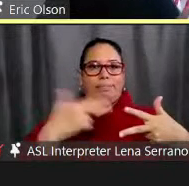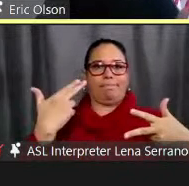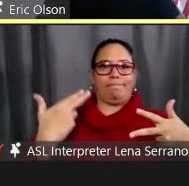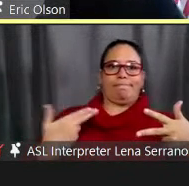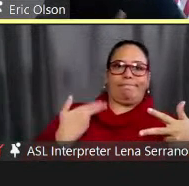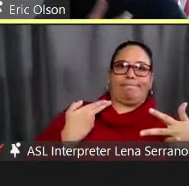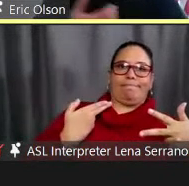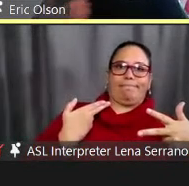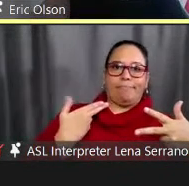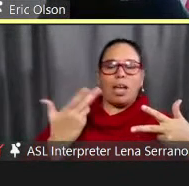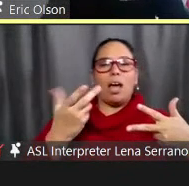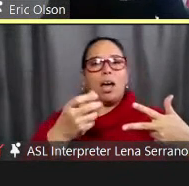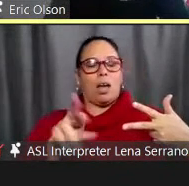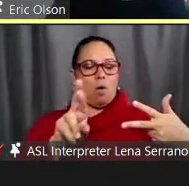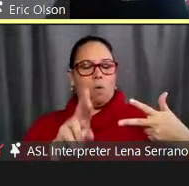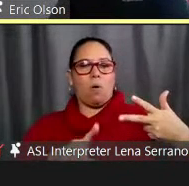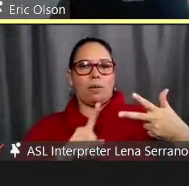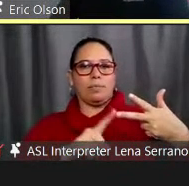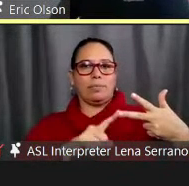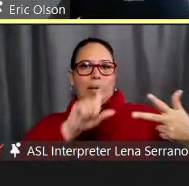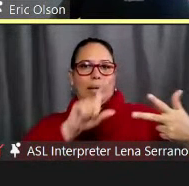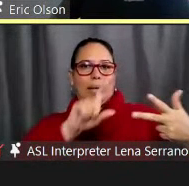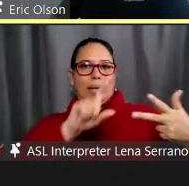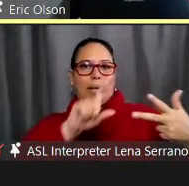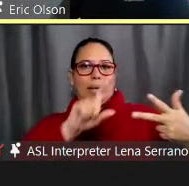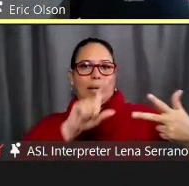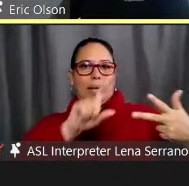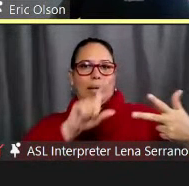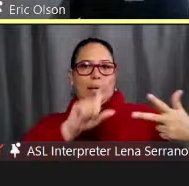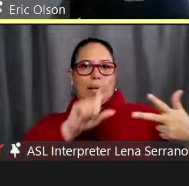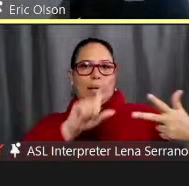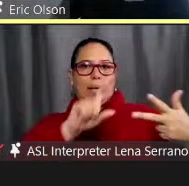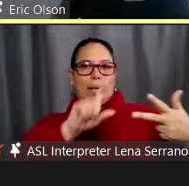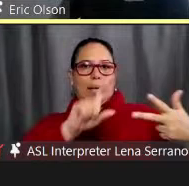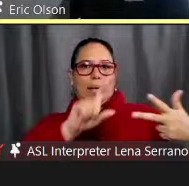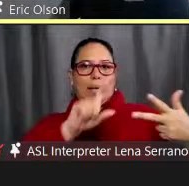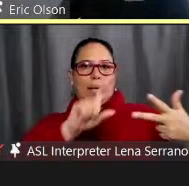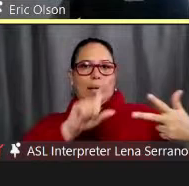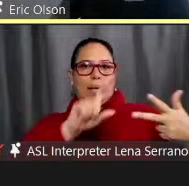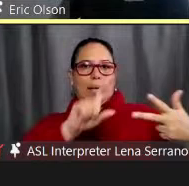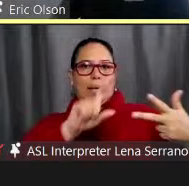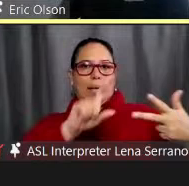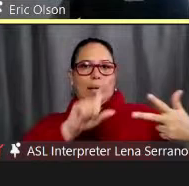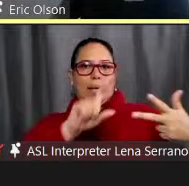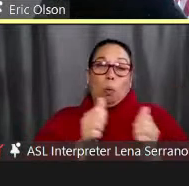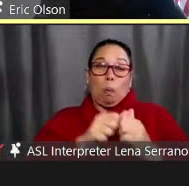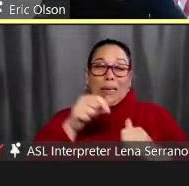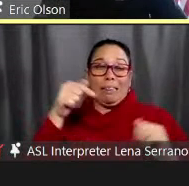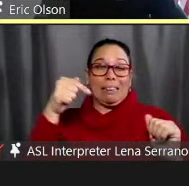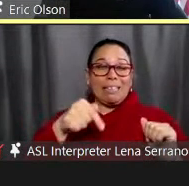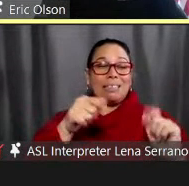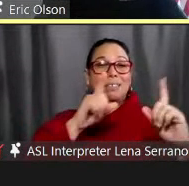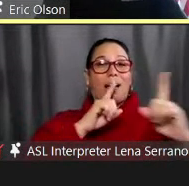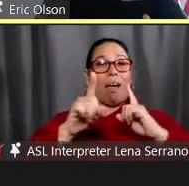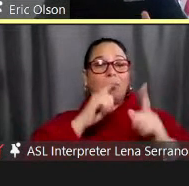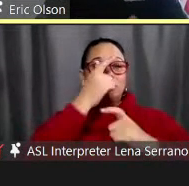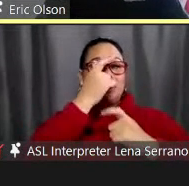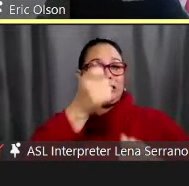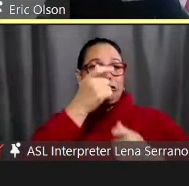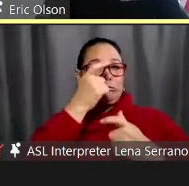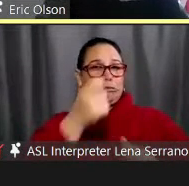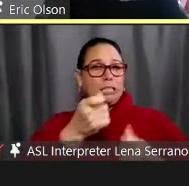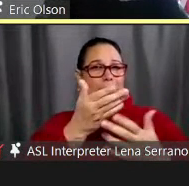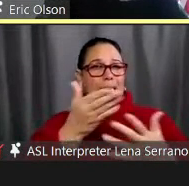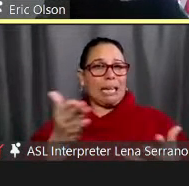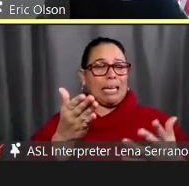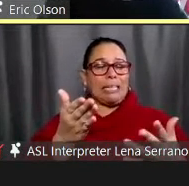the situation, or law enforcement takes him out of the situation. But with this dialogue, there's some interesting things said back